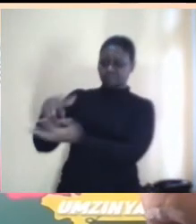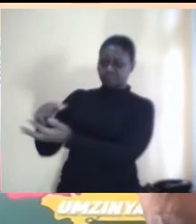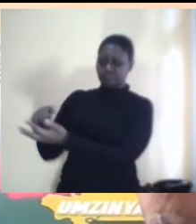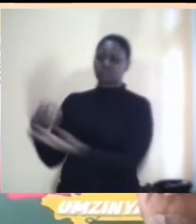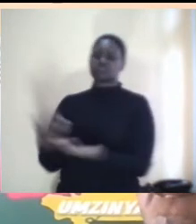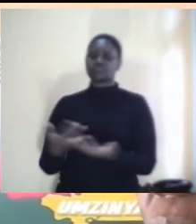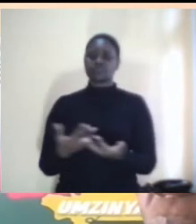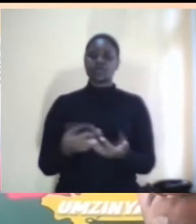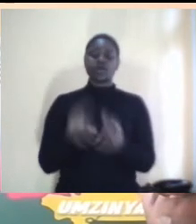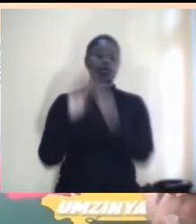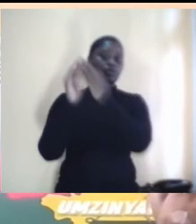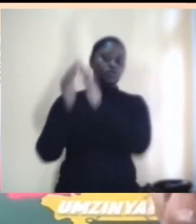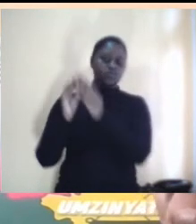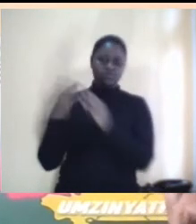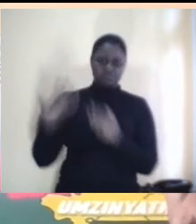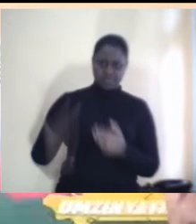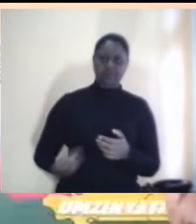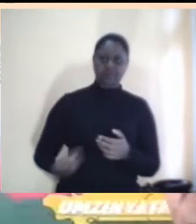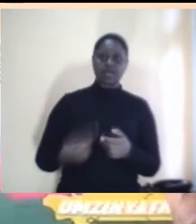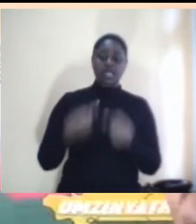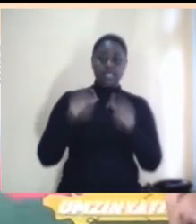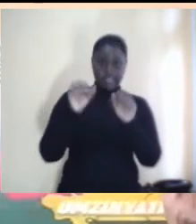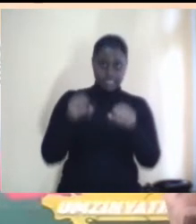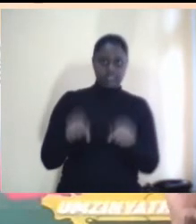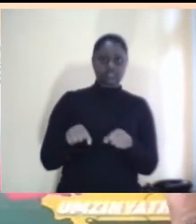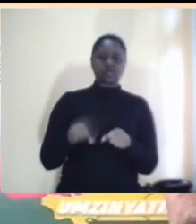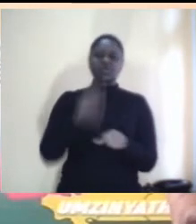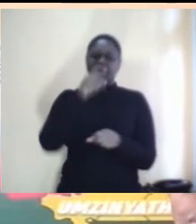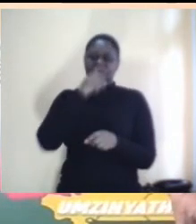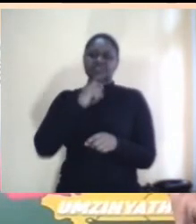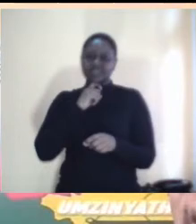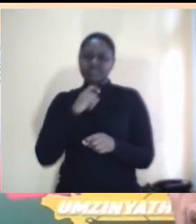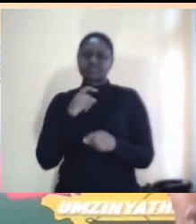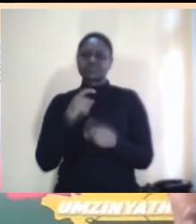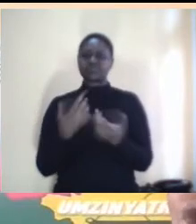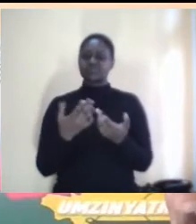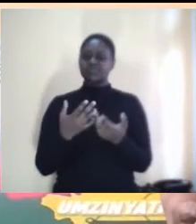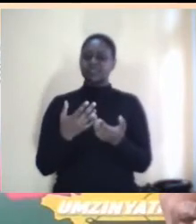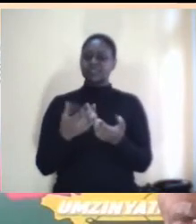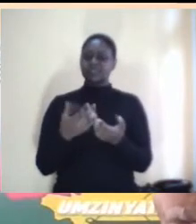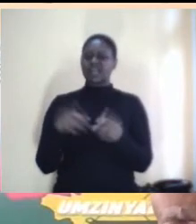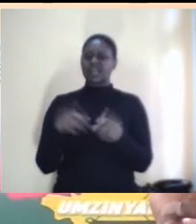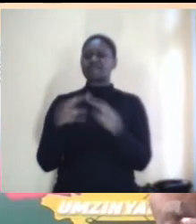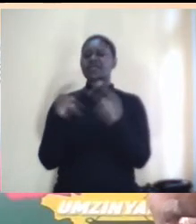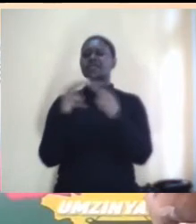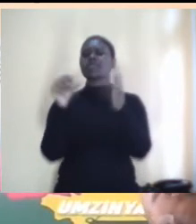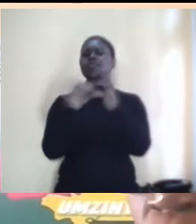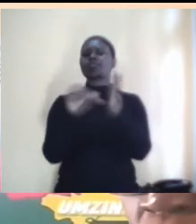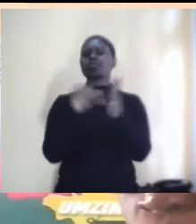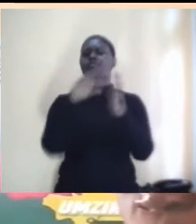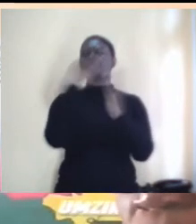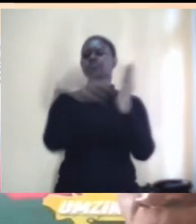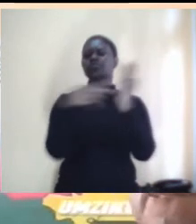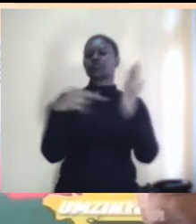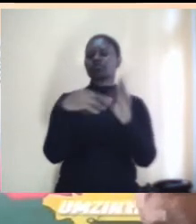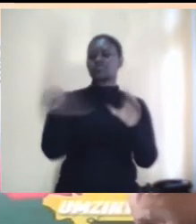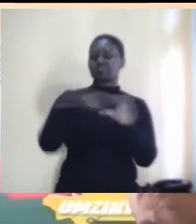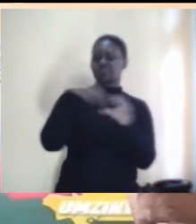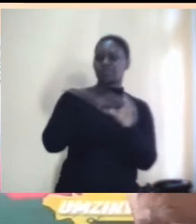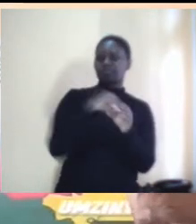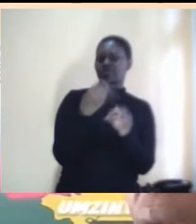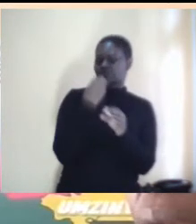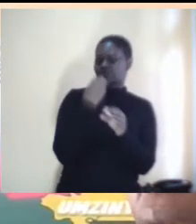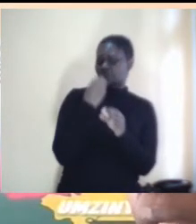impoverished communities. Yet these underutilized species play a crucial role in food security,